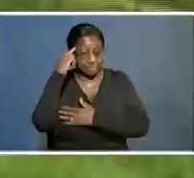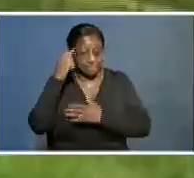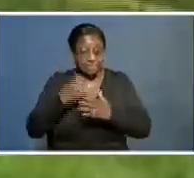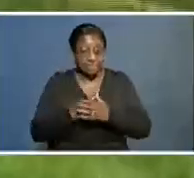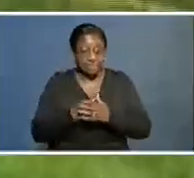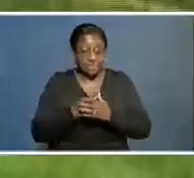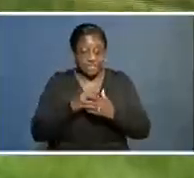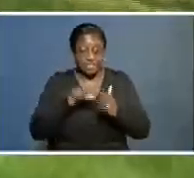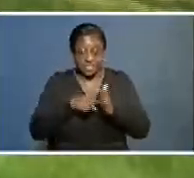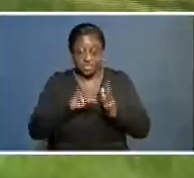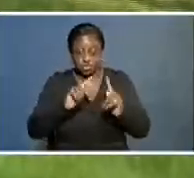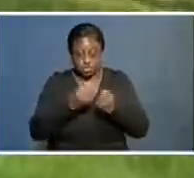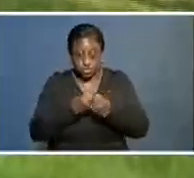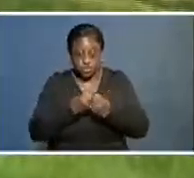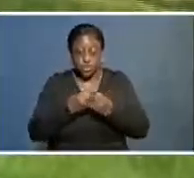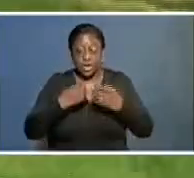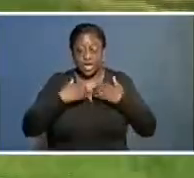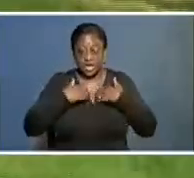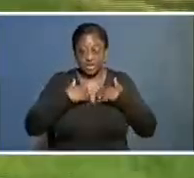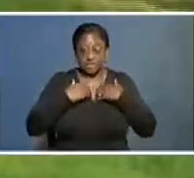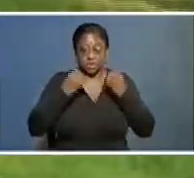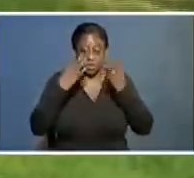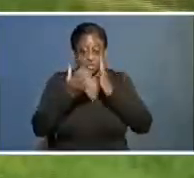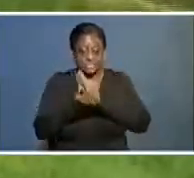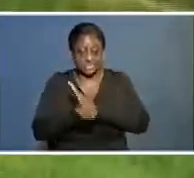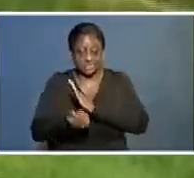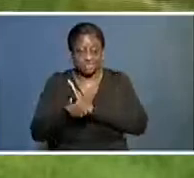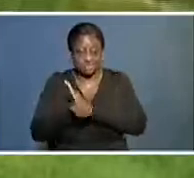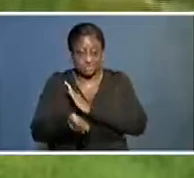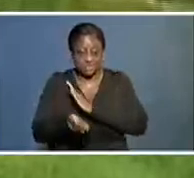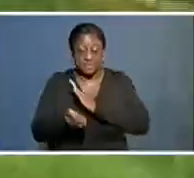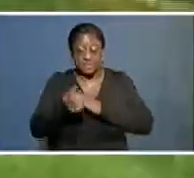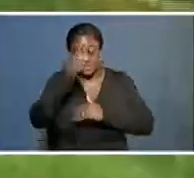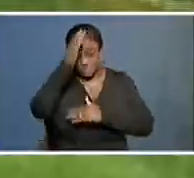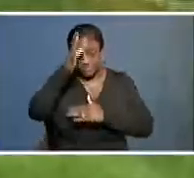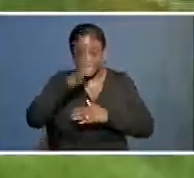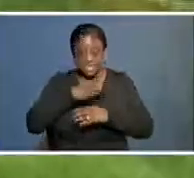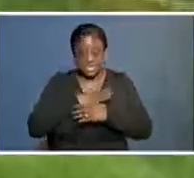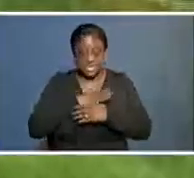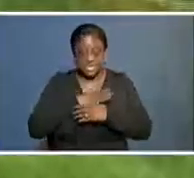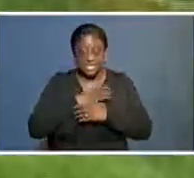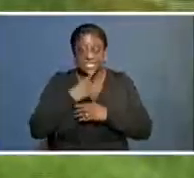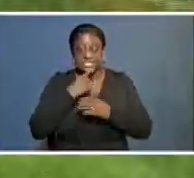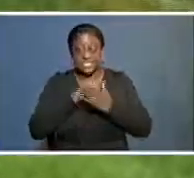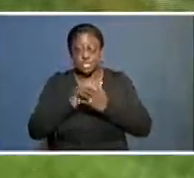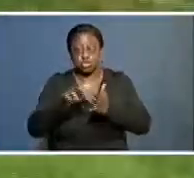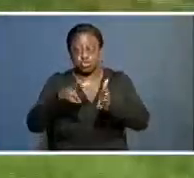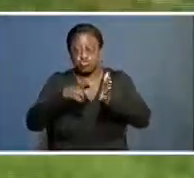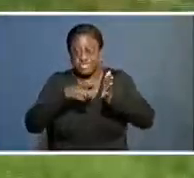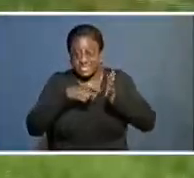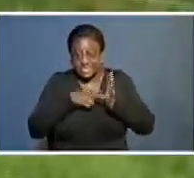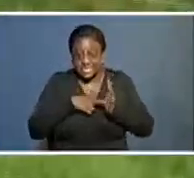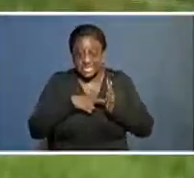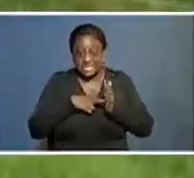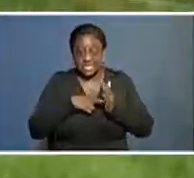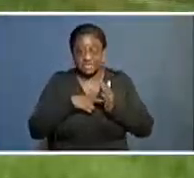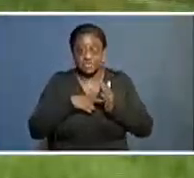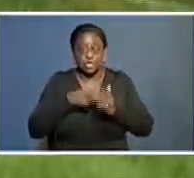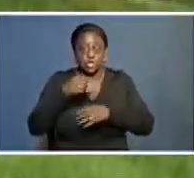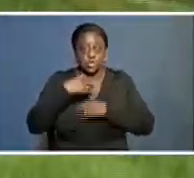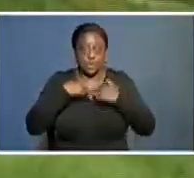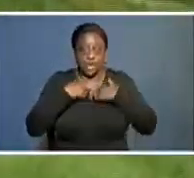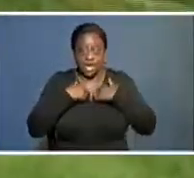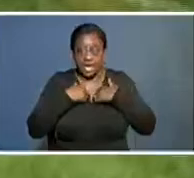This group, we have a lot of different guys who, can do a lot of different things. We have bigger receivers like, Pittman and Dez. We